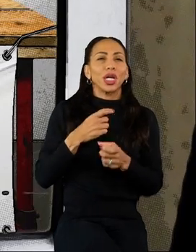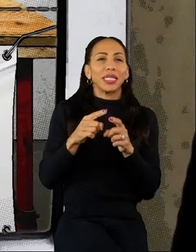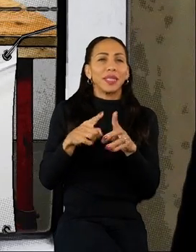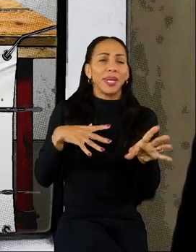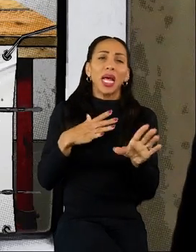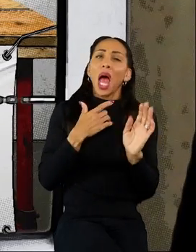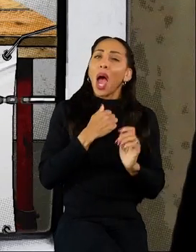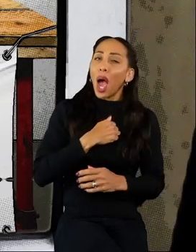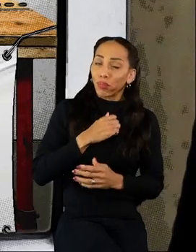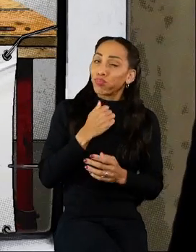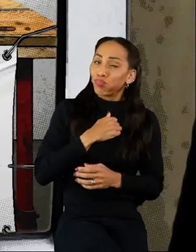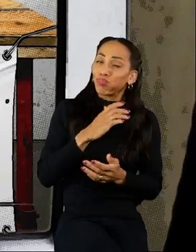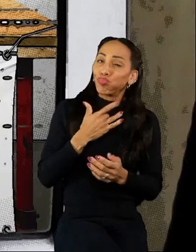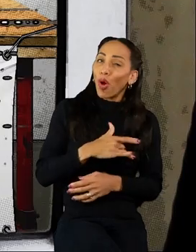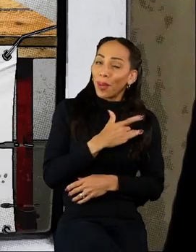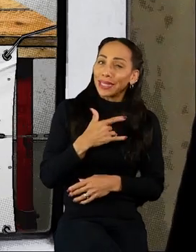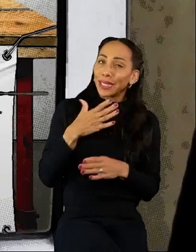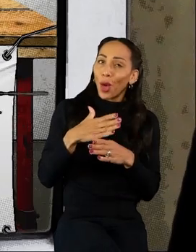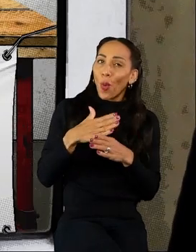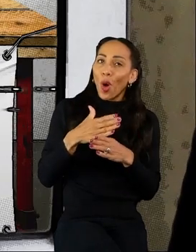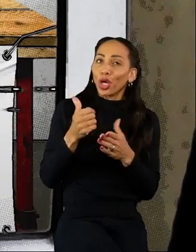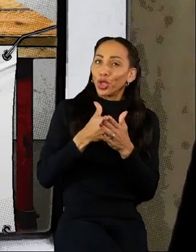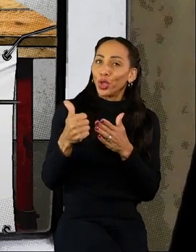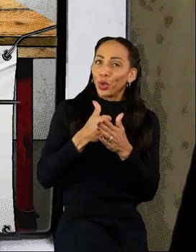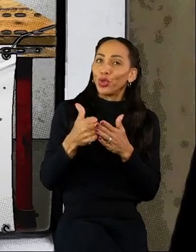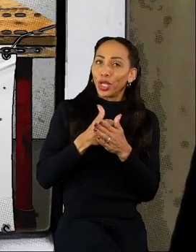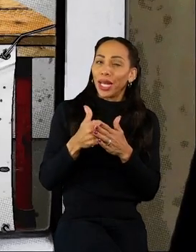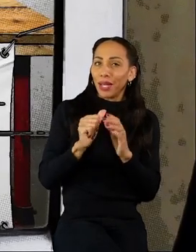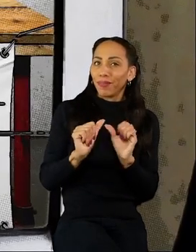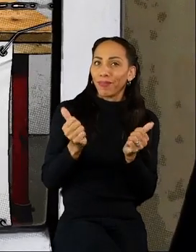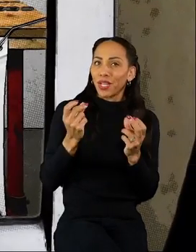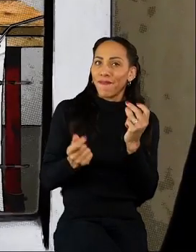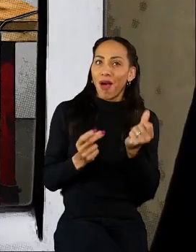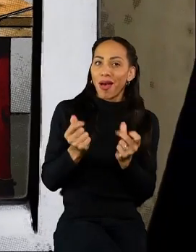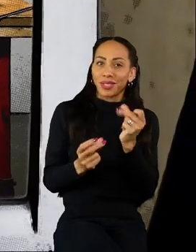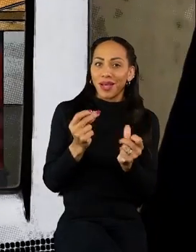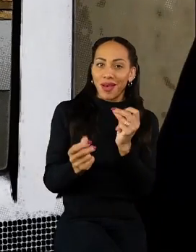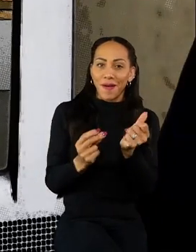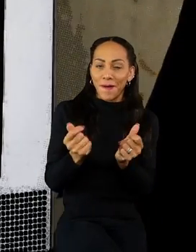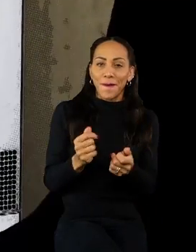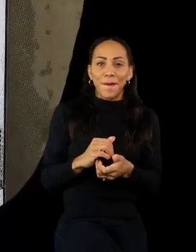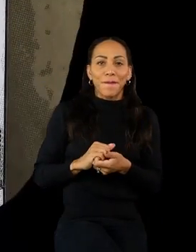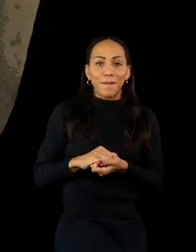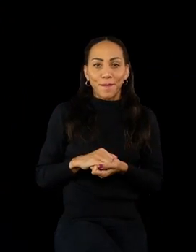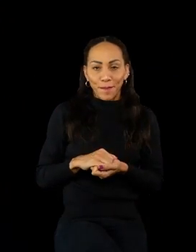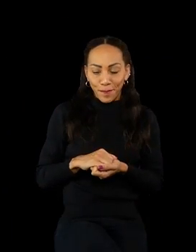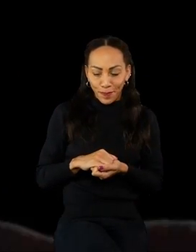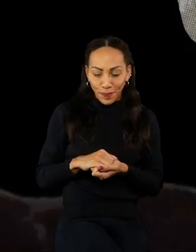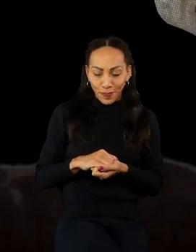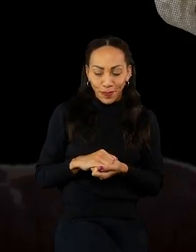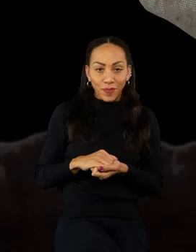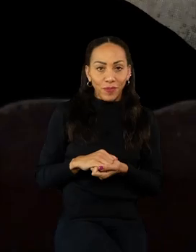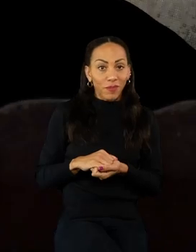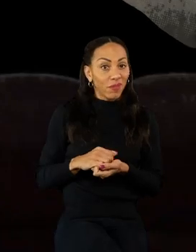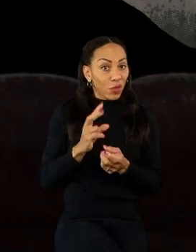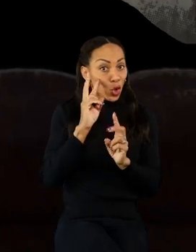I apologize for the speed. It does work. I promise you, it works much faster than normally. And I normally run this just in the image itself